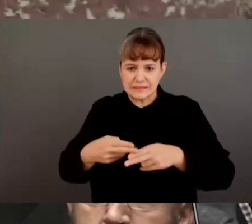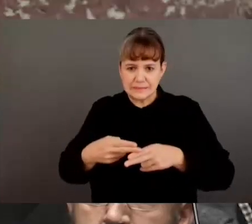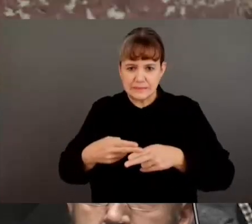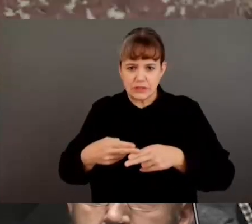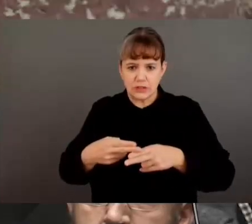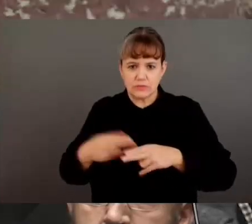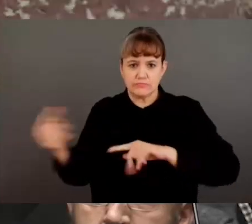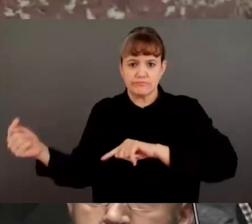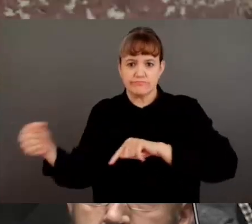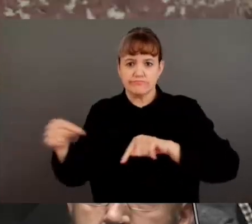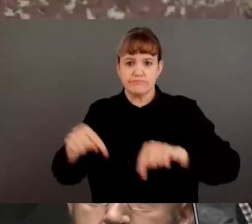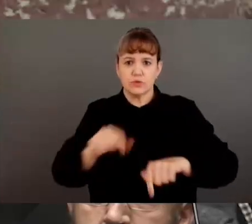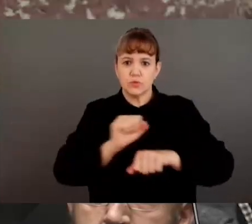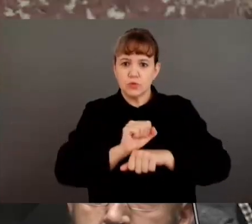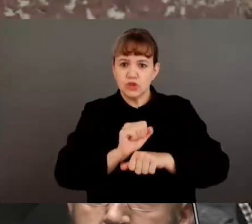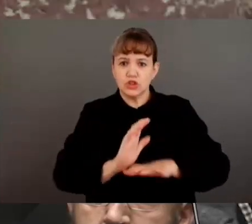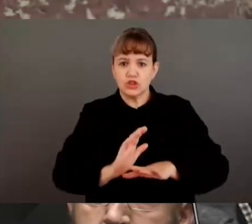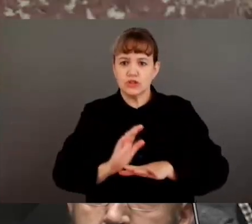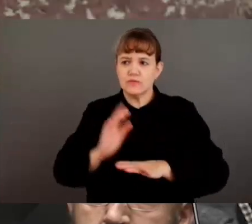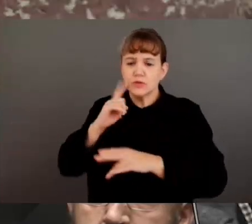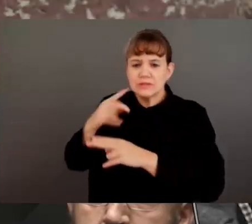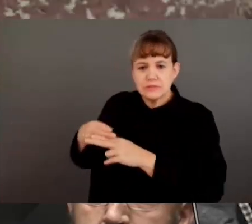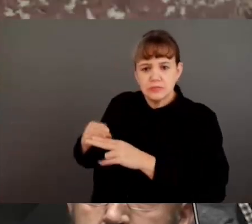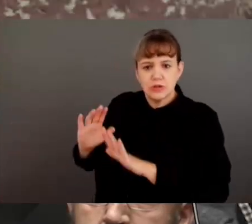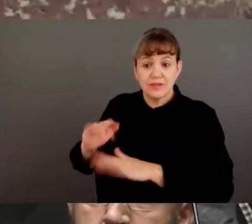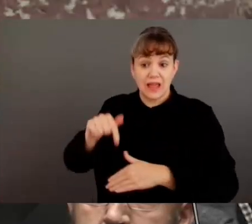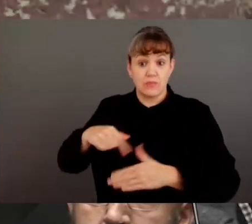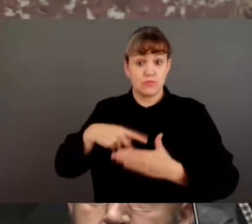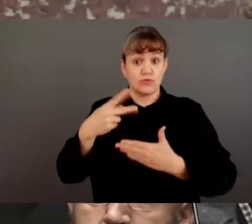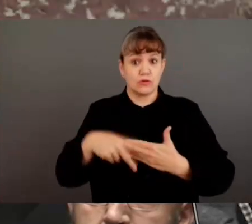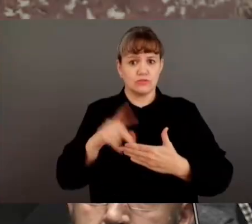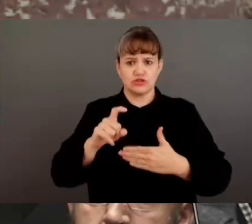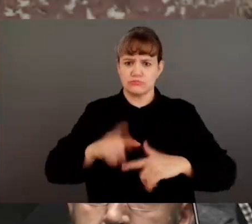himself engaging in racism?